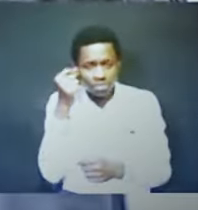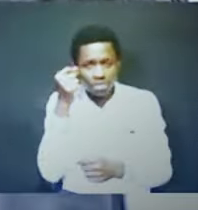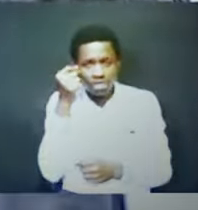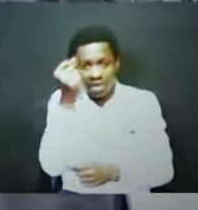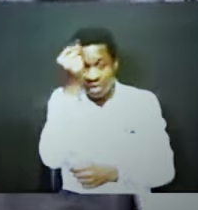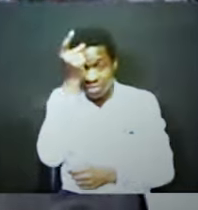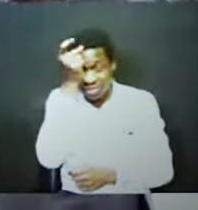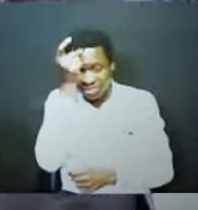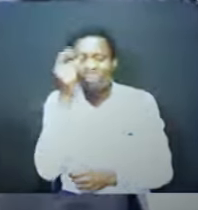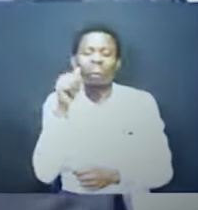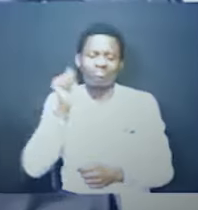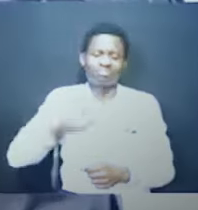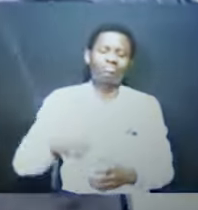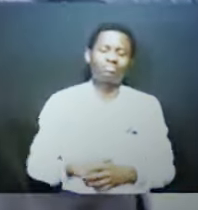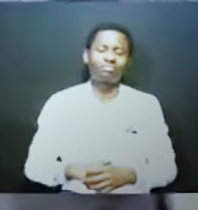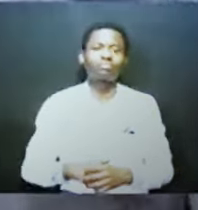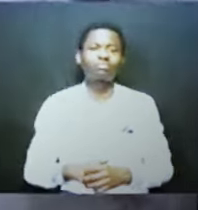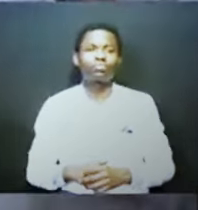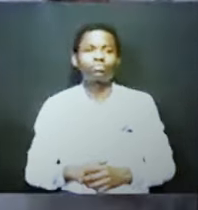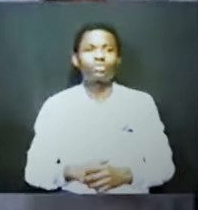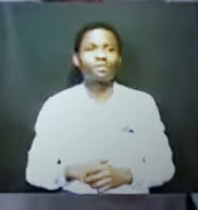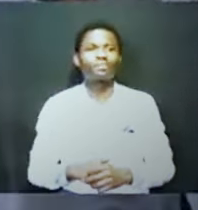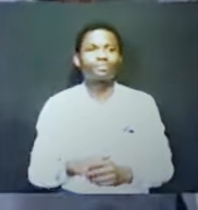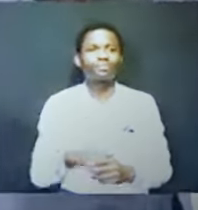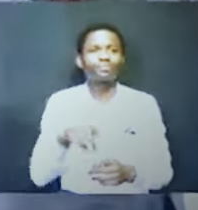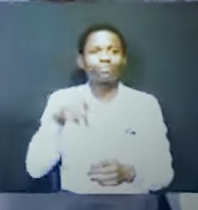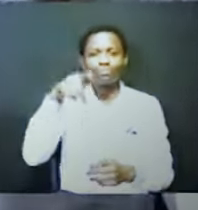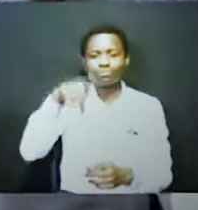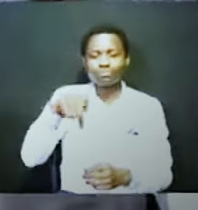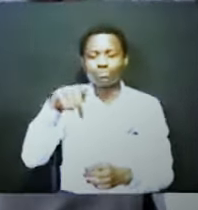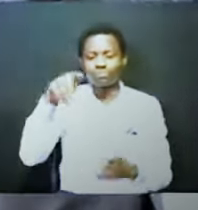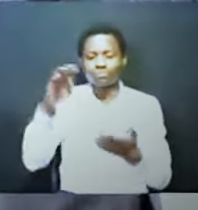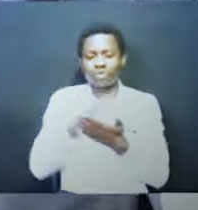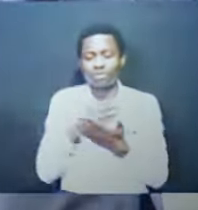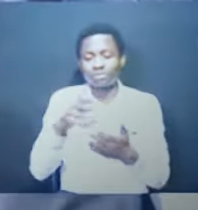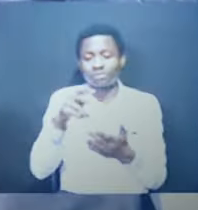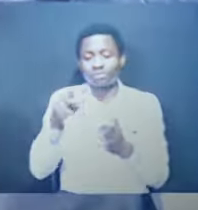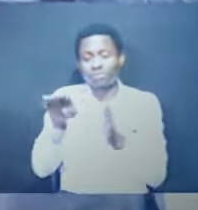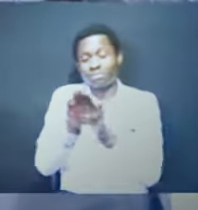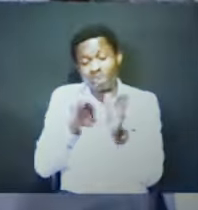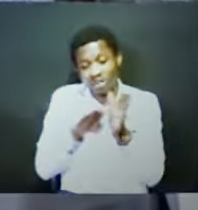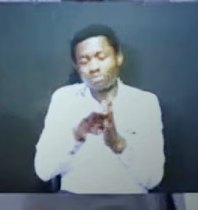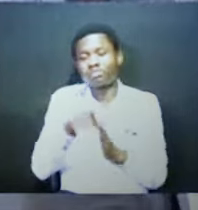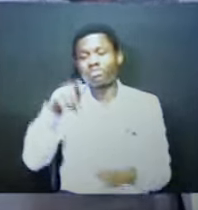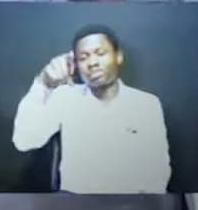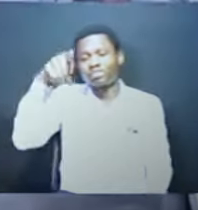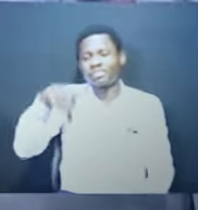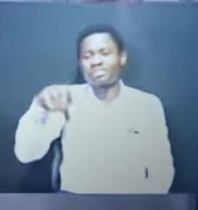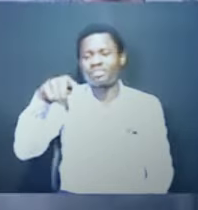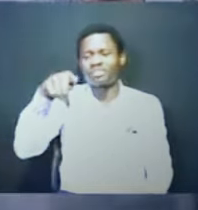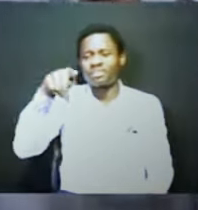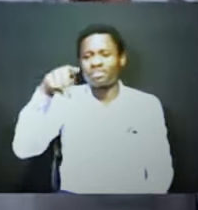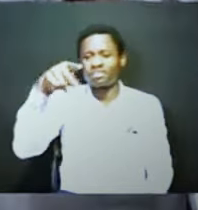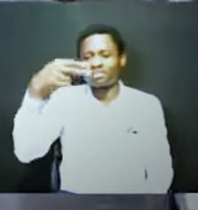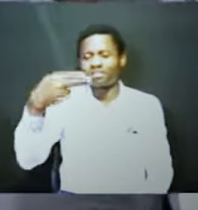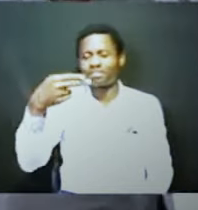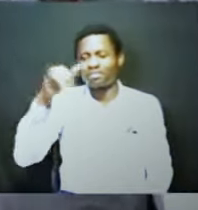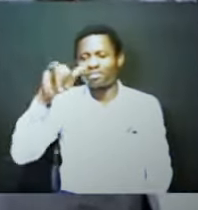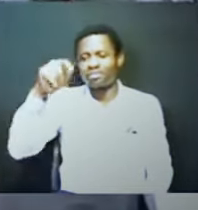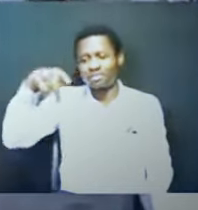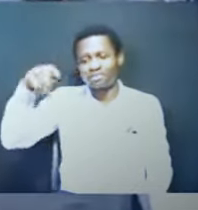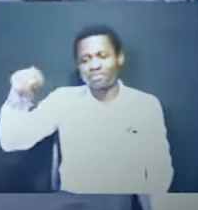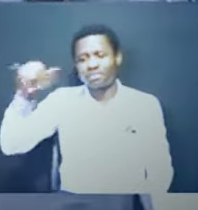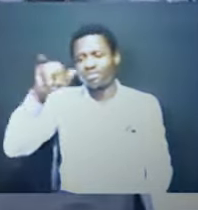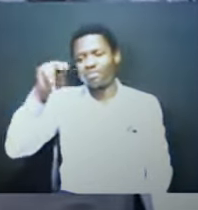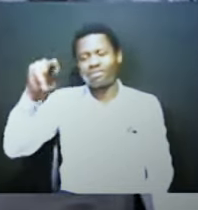Yes. Join together in following my example, brothers and sisters. And just as